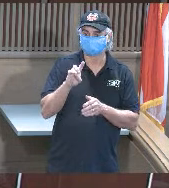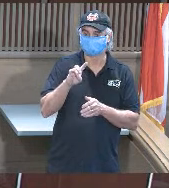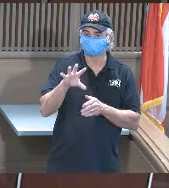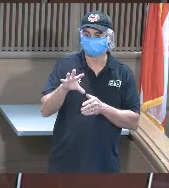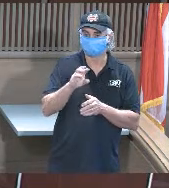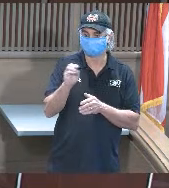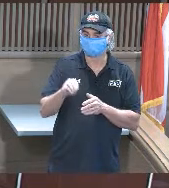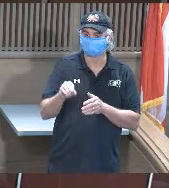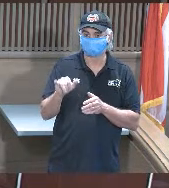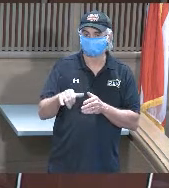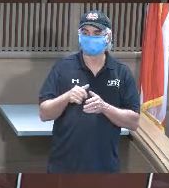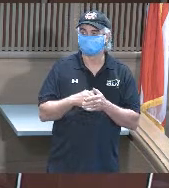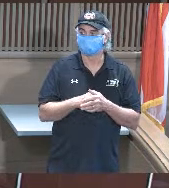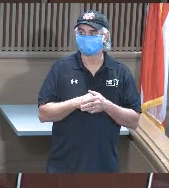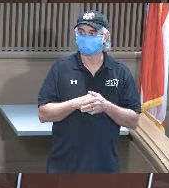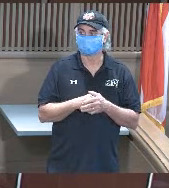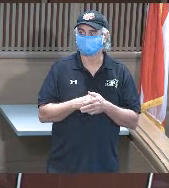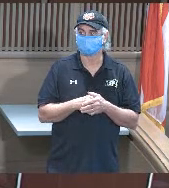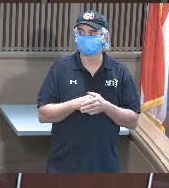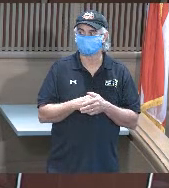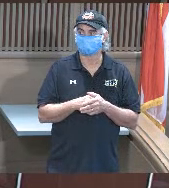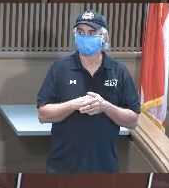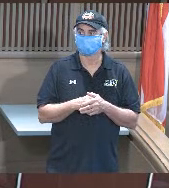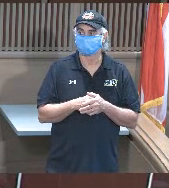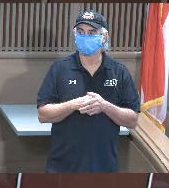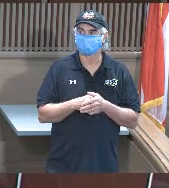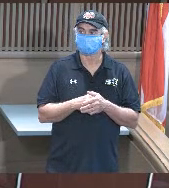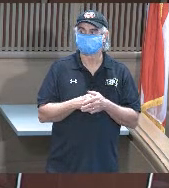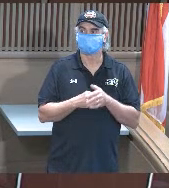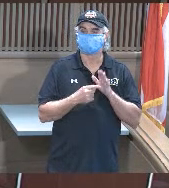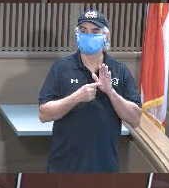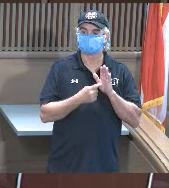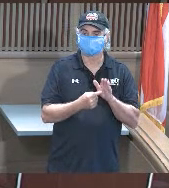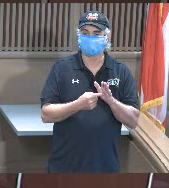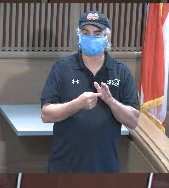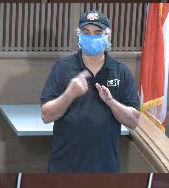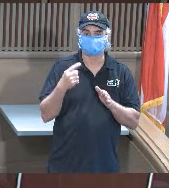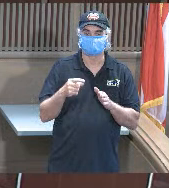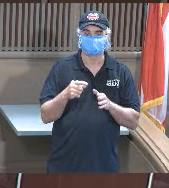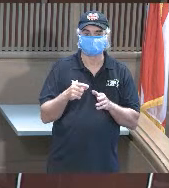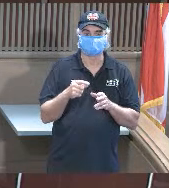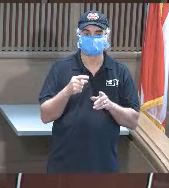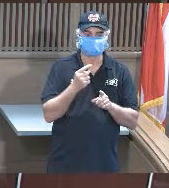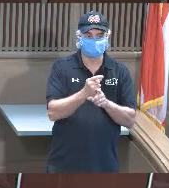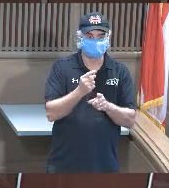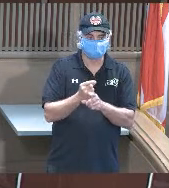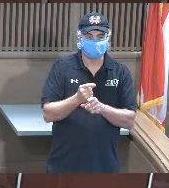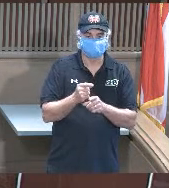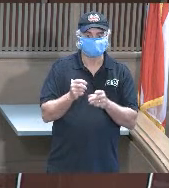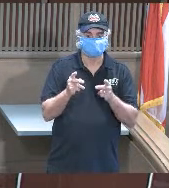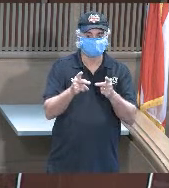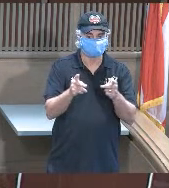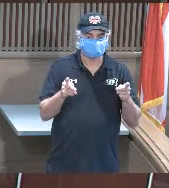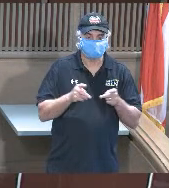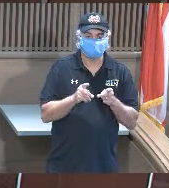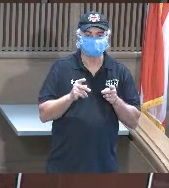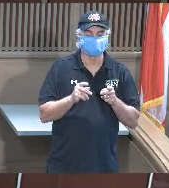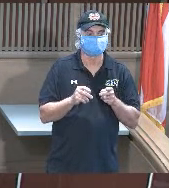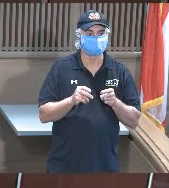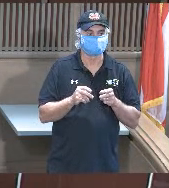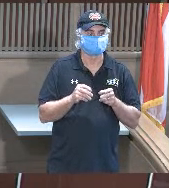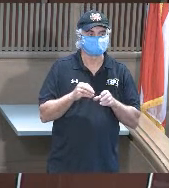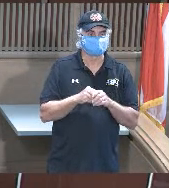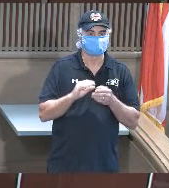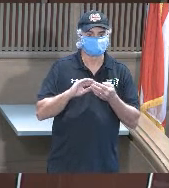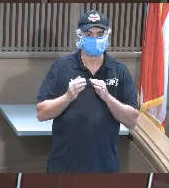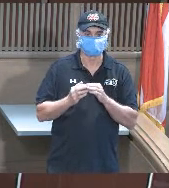is directing its message to specific demographics because so many different groups in the